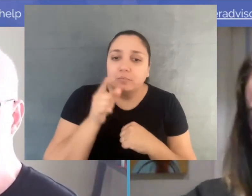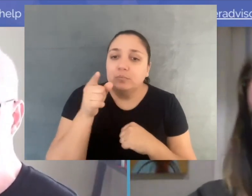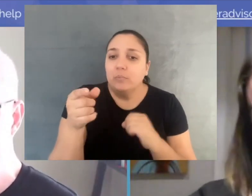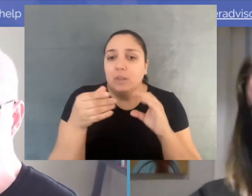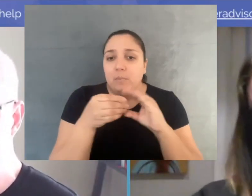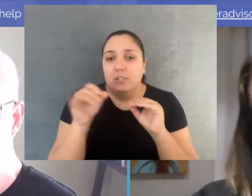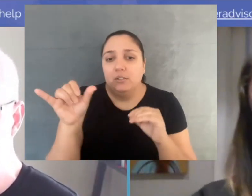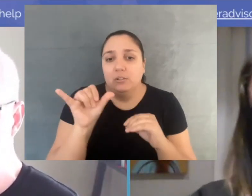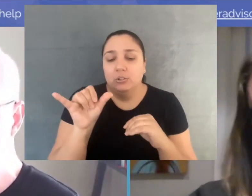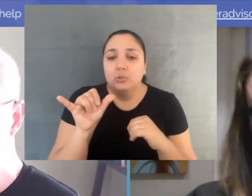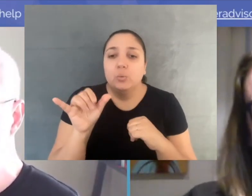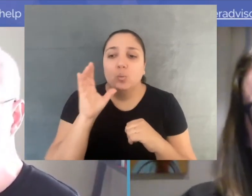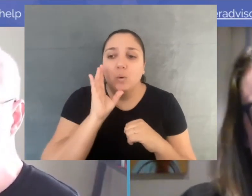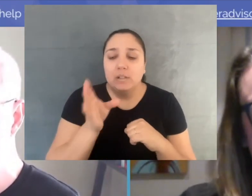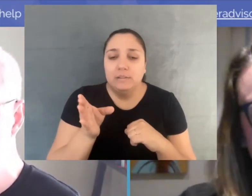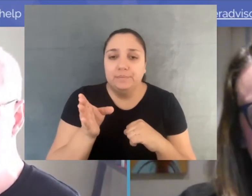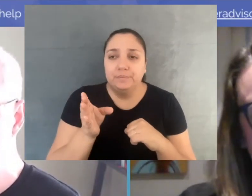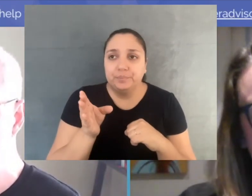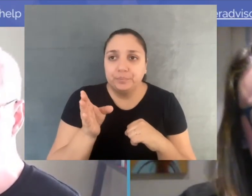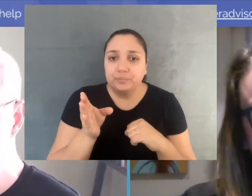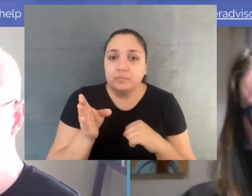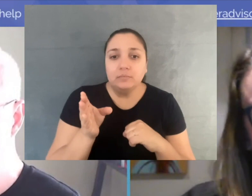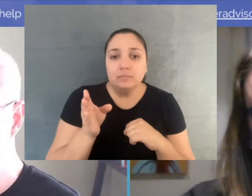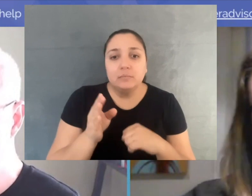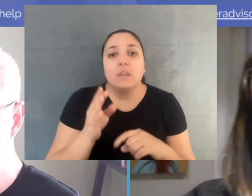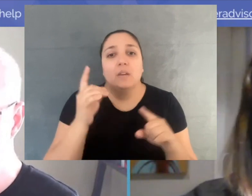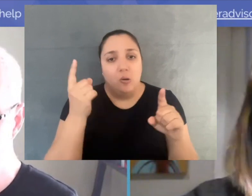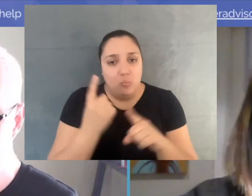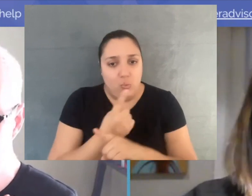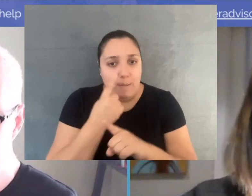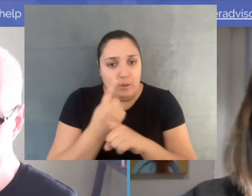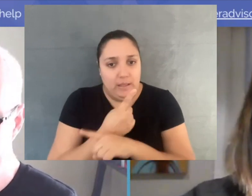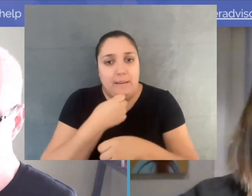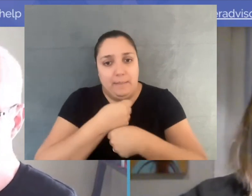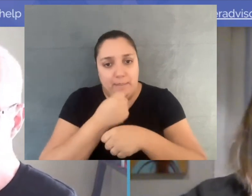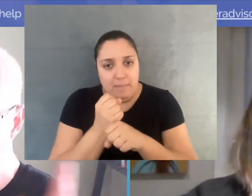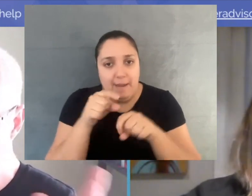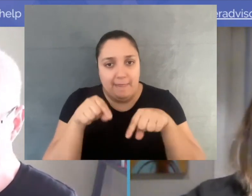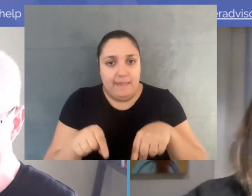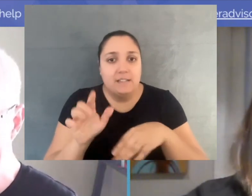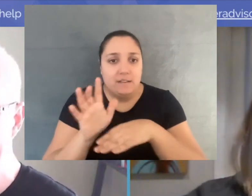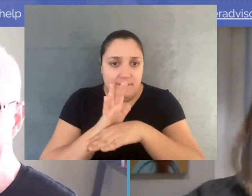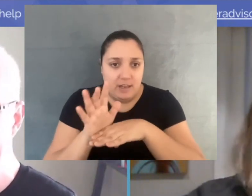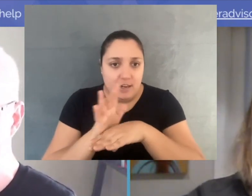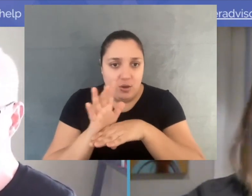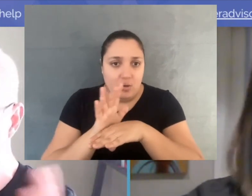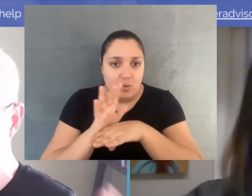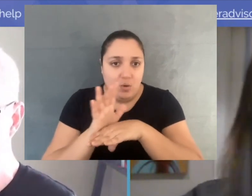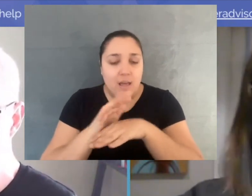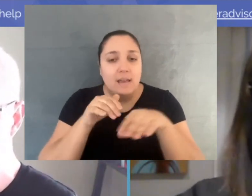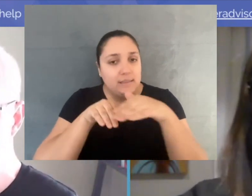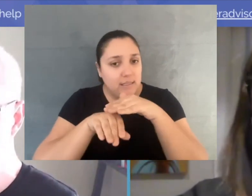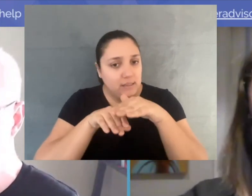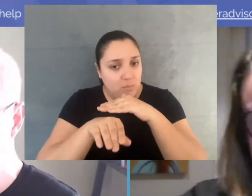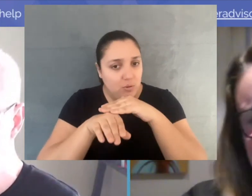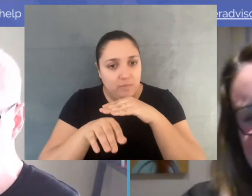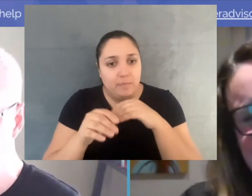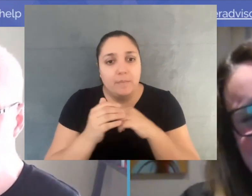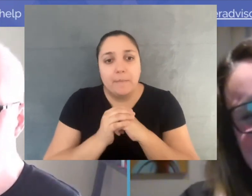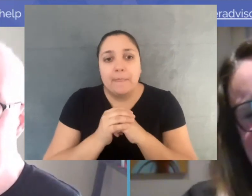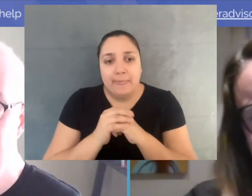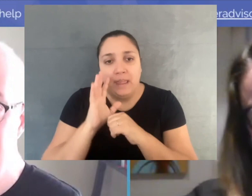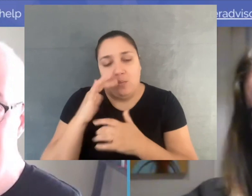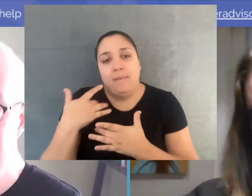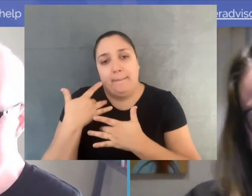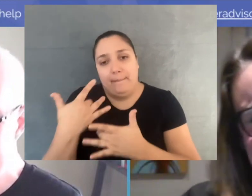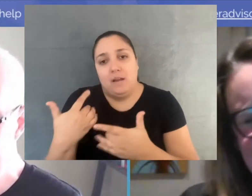it. And you had mentioned too that we're gonna properly make this particular